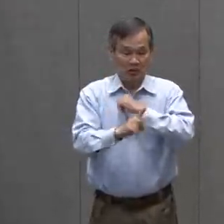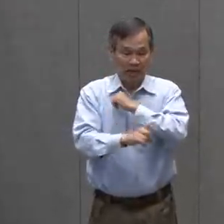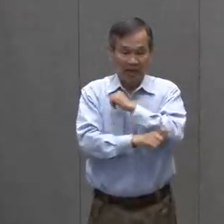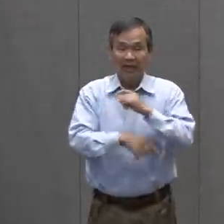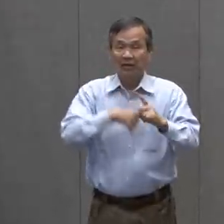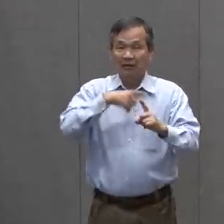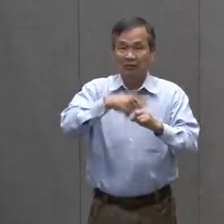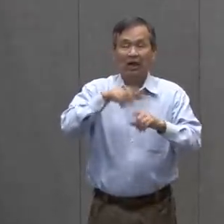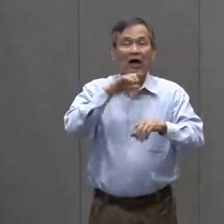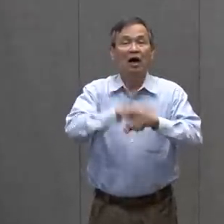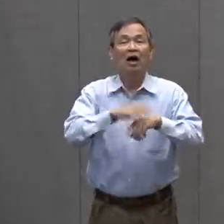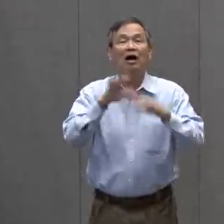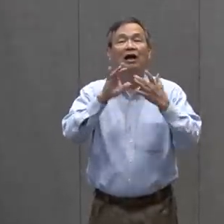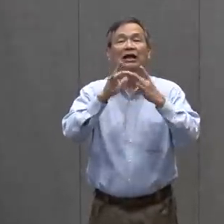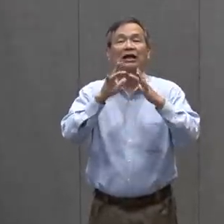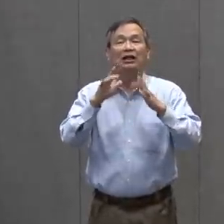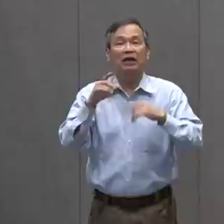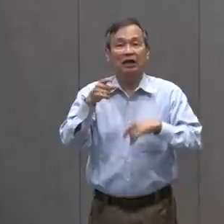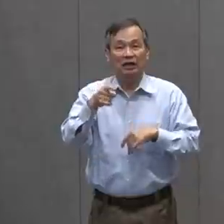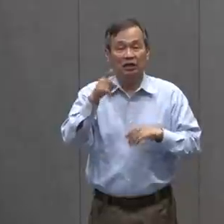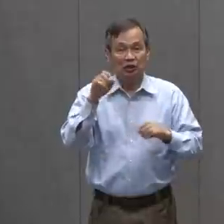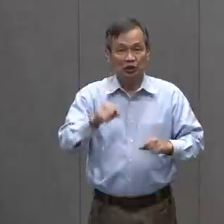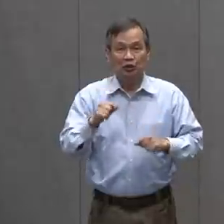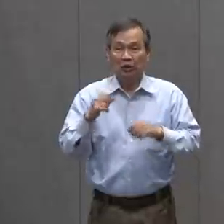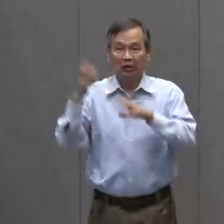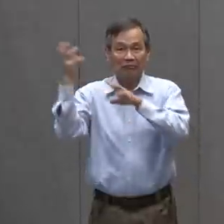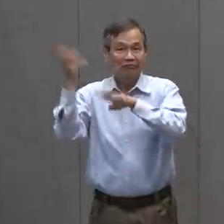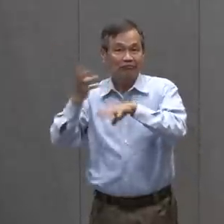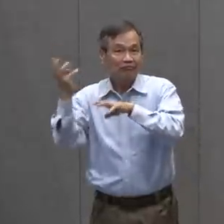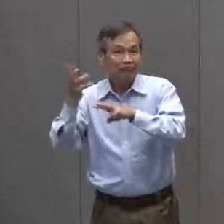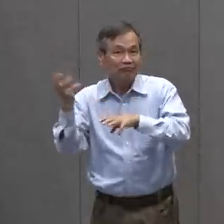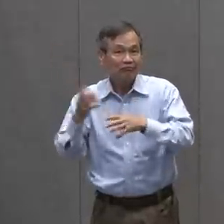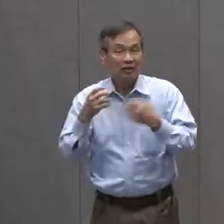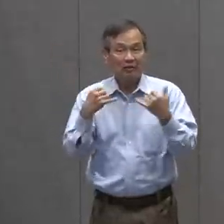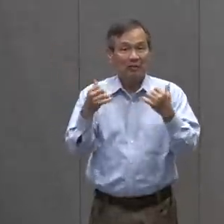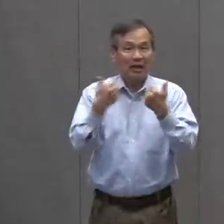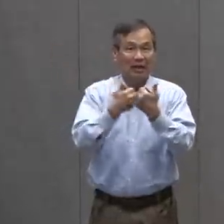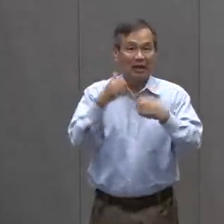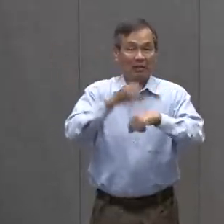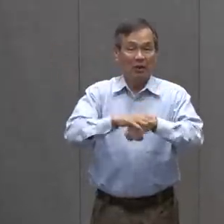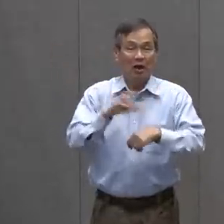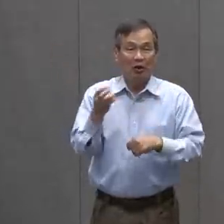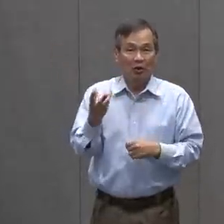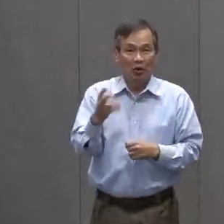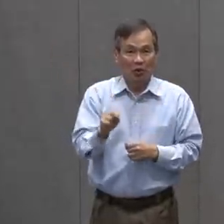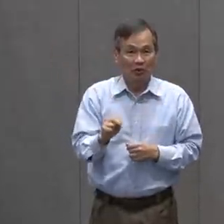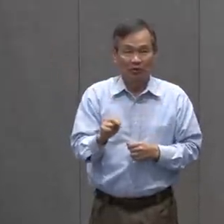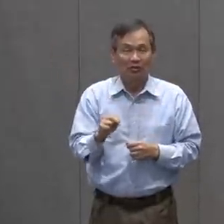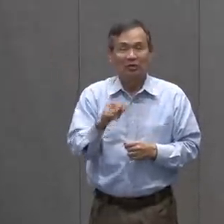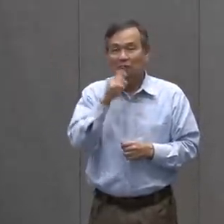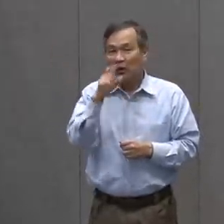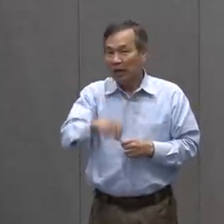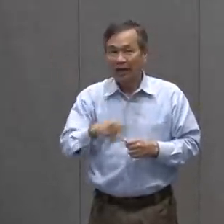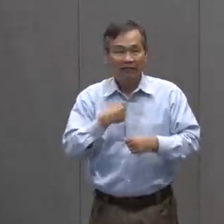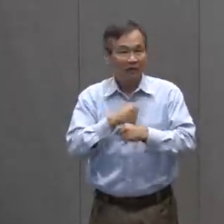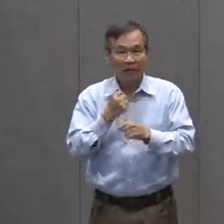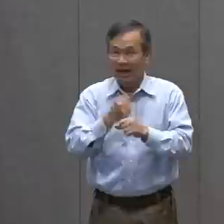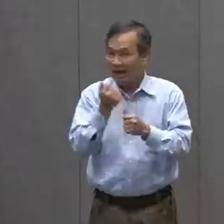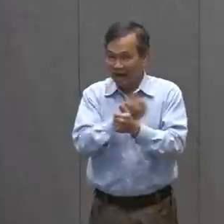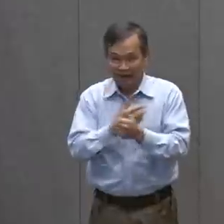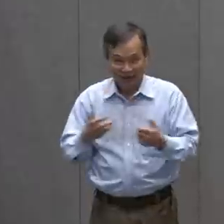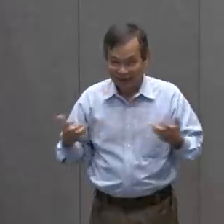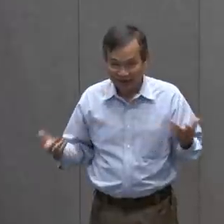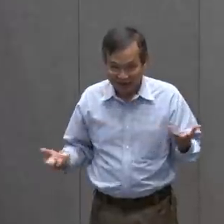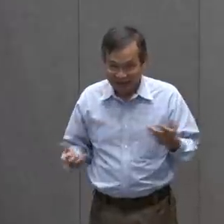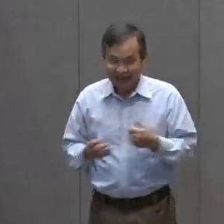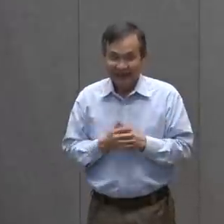on our website for you to be able to download and use and be able to play these games on your own. So you will not have to create those. And just so